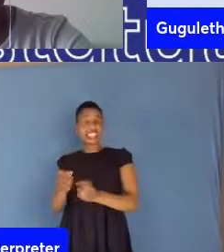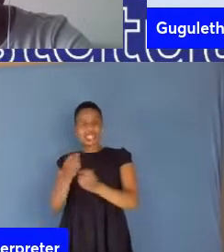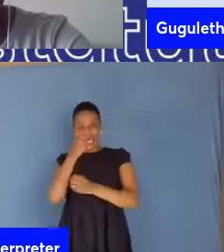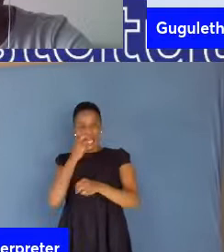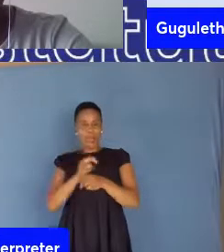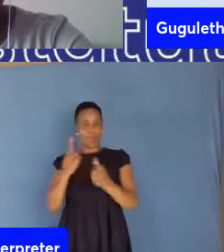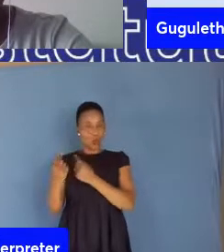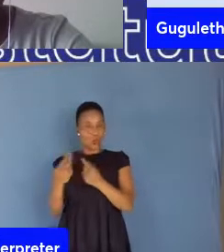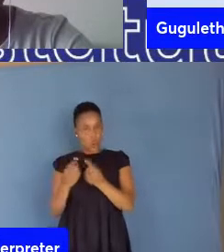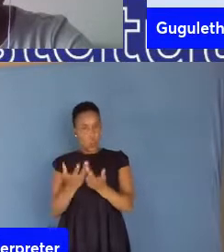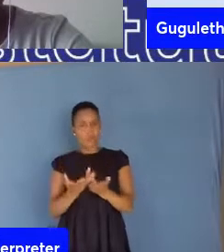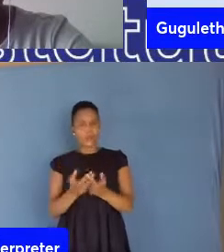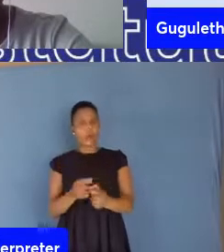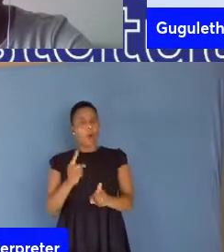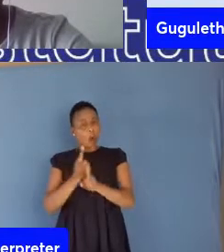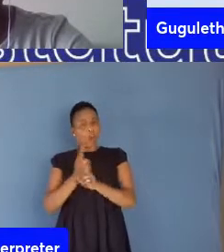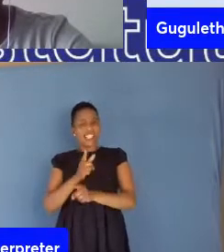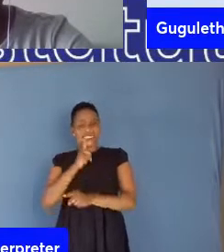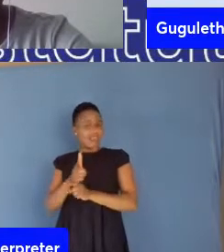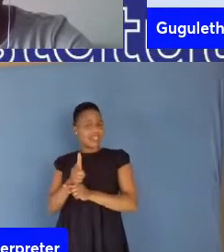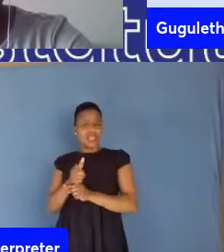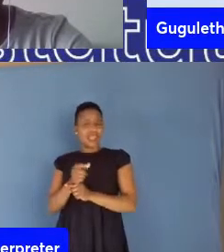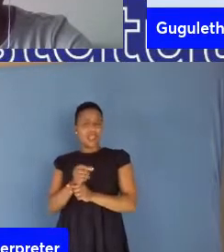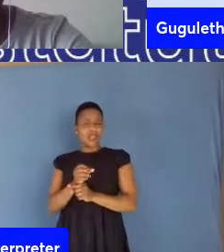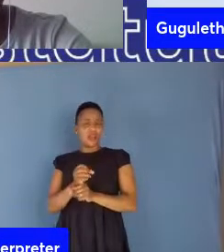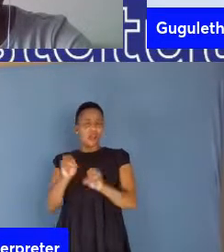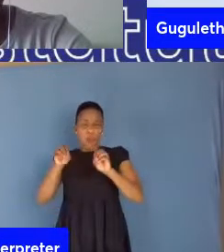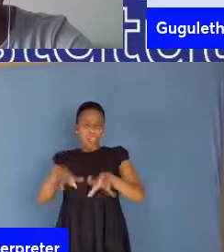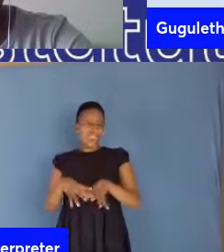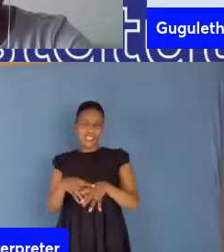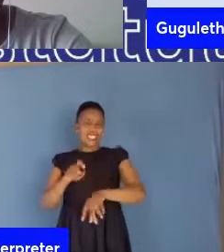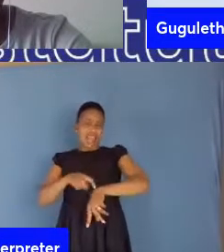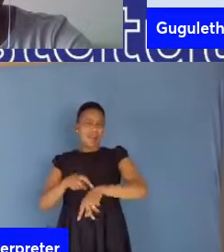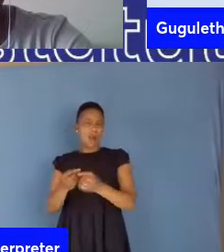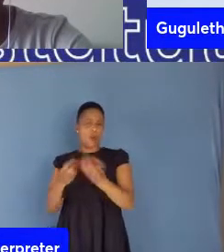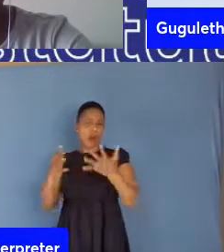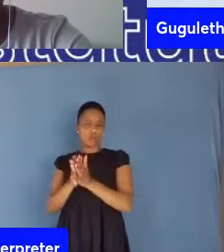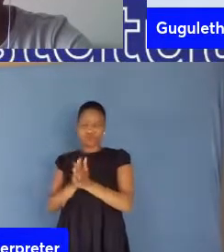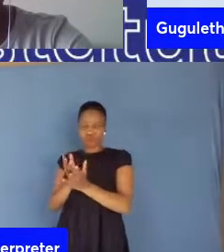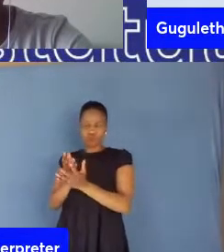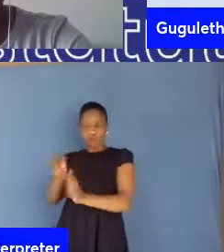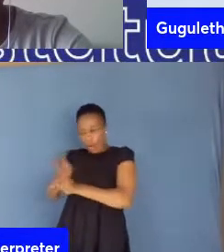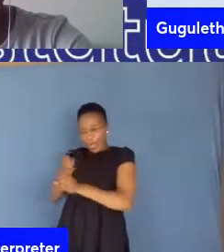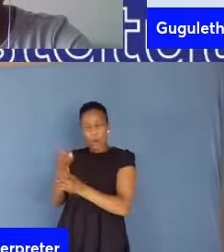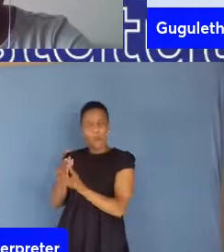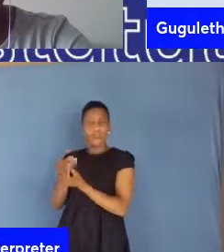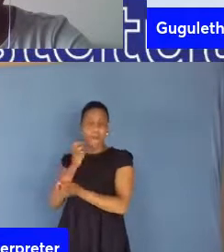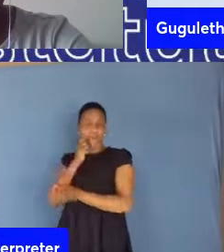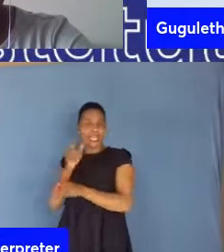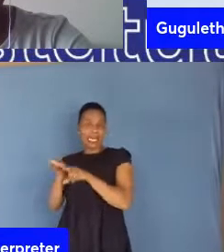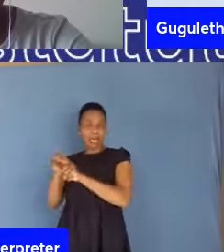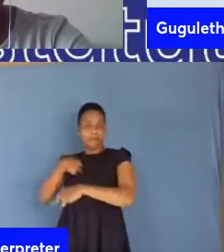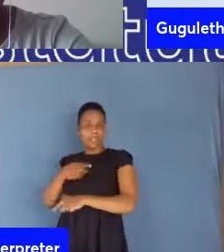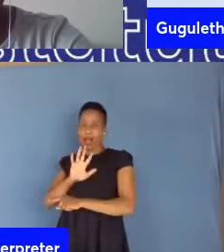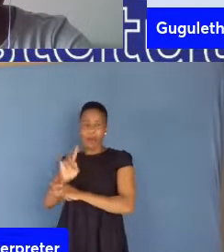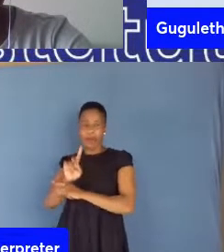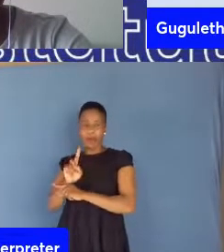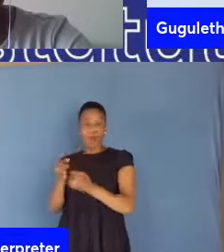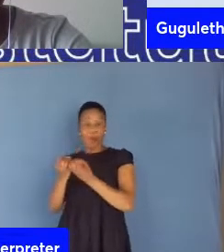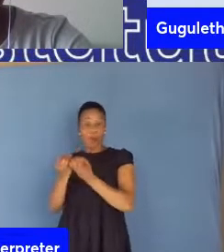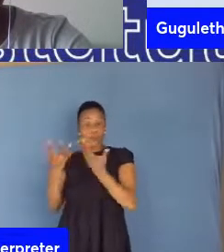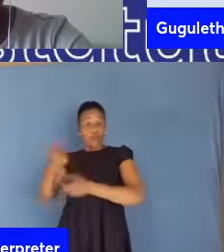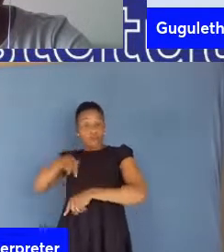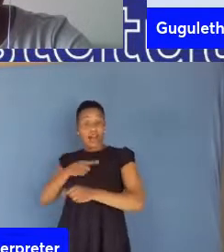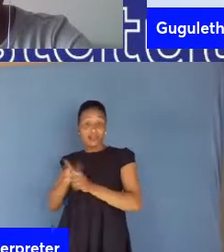that don't spend too much time working with men like myself. I mean, because most of us, the psychological blueprint is like, if we are